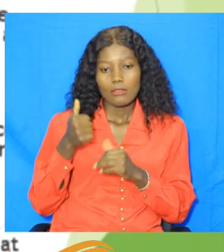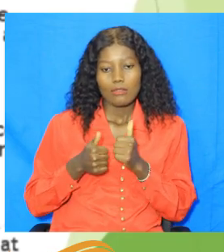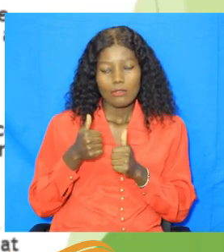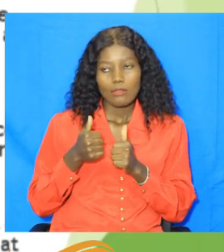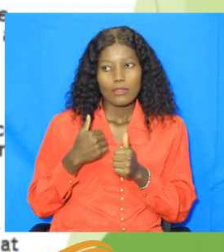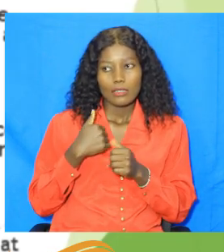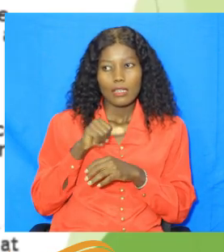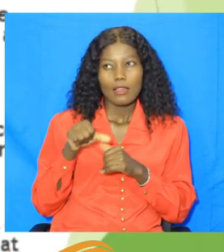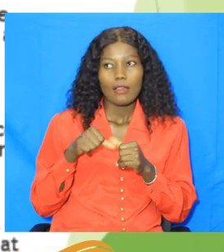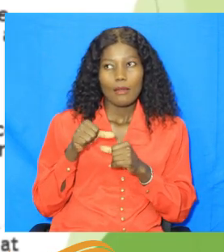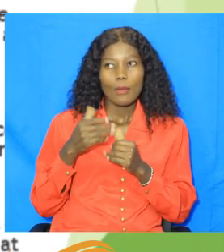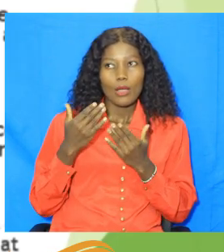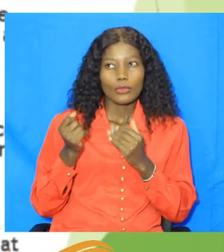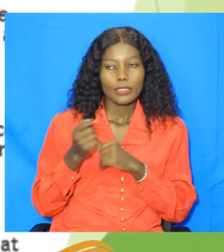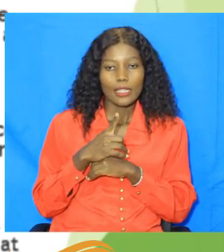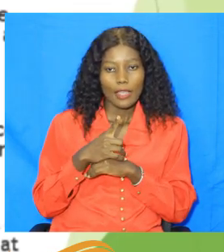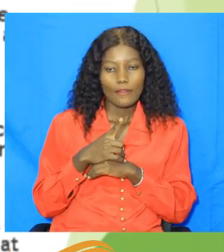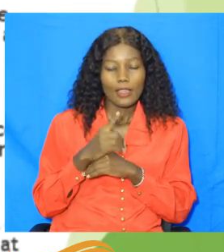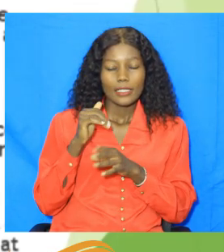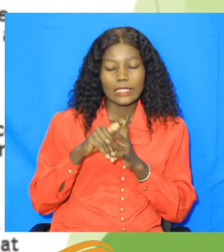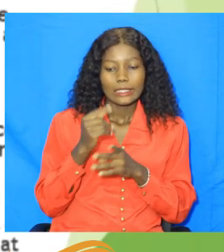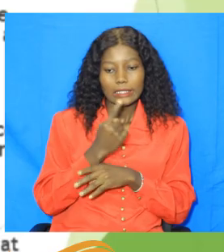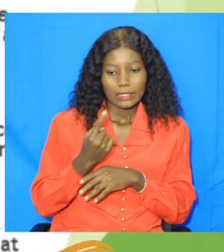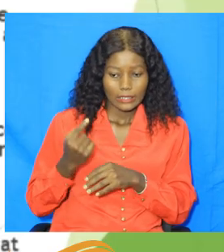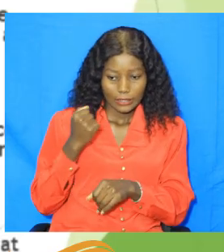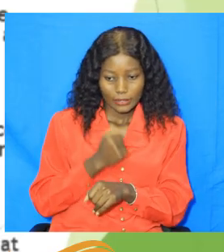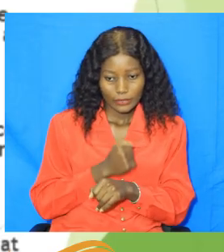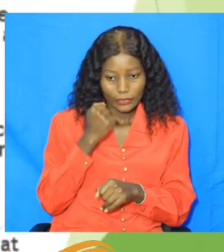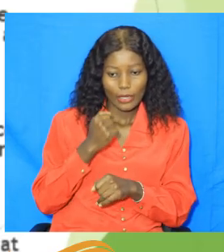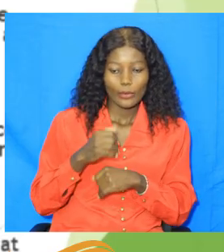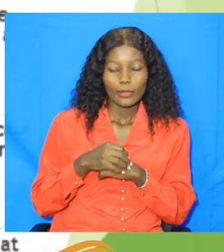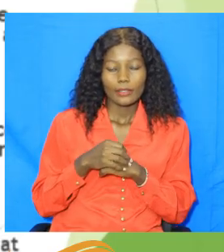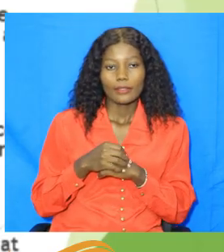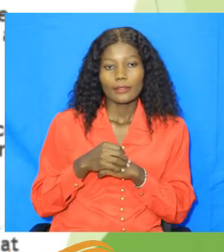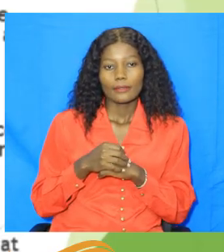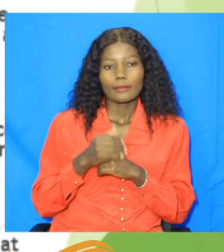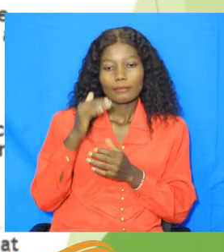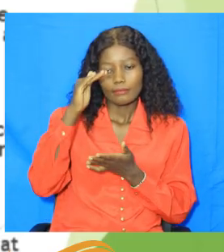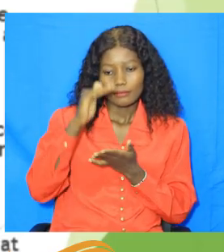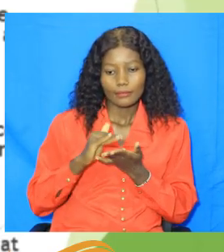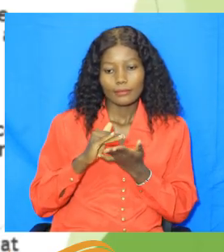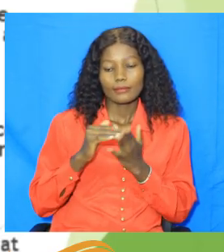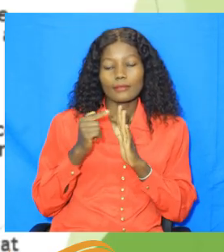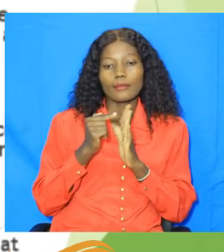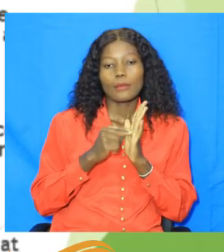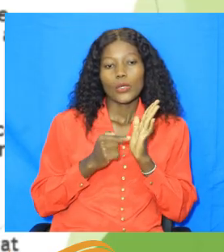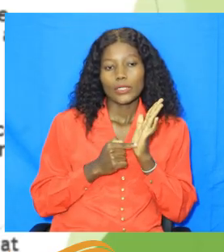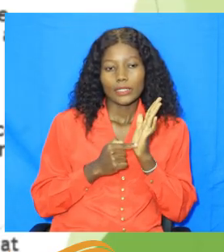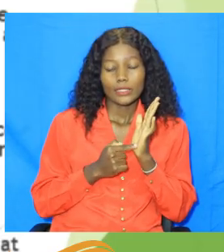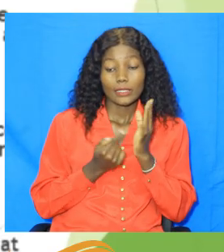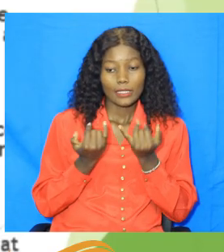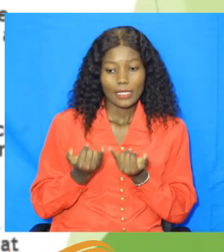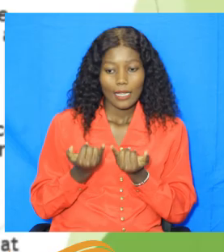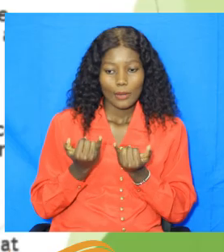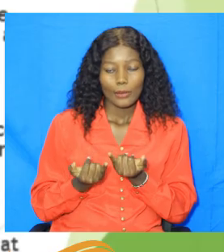11. And in each and every foul, it warrants for deduction of points.